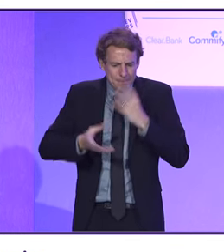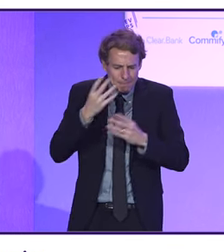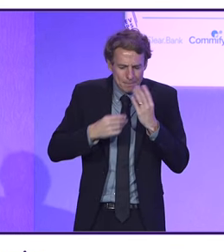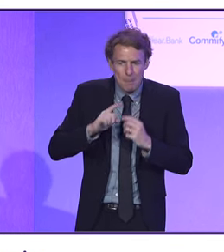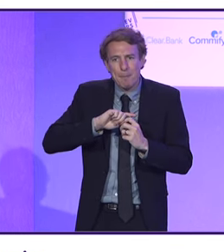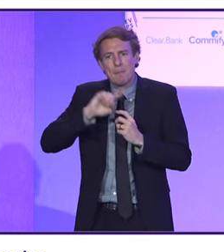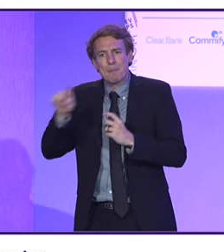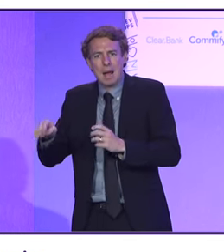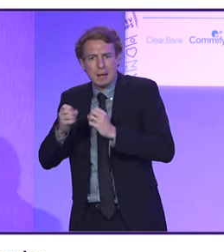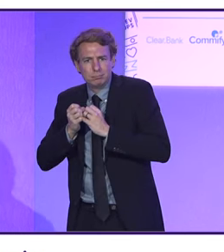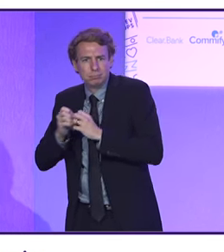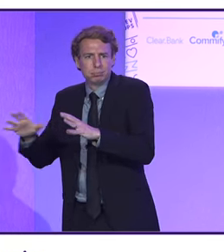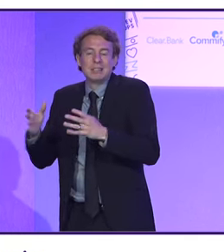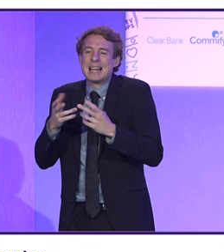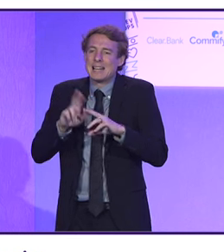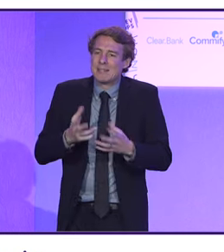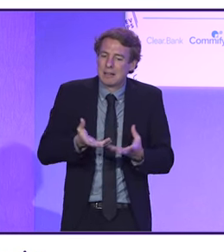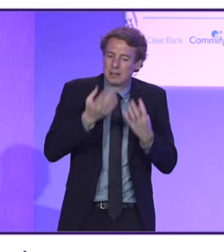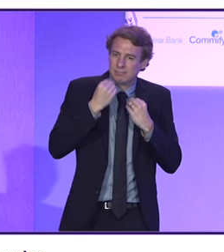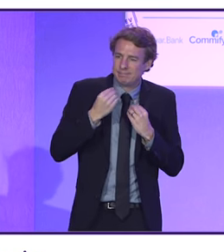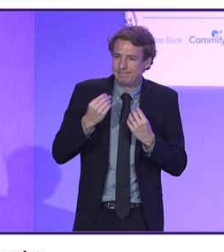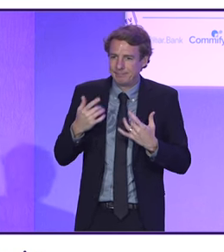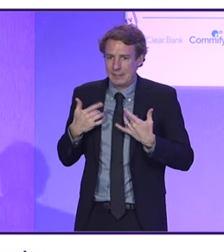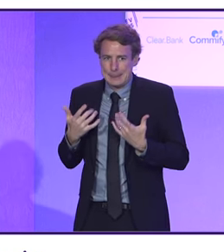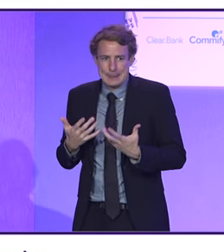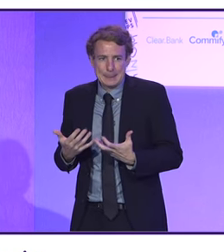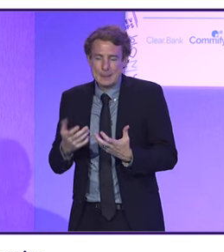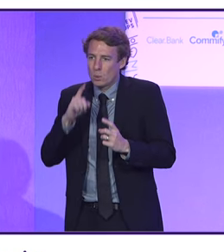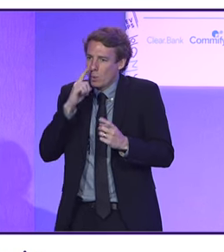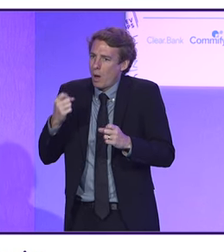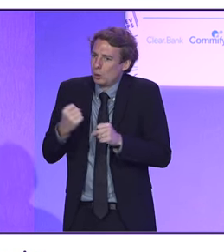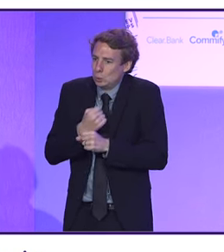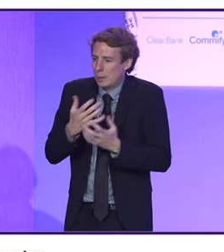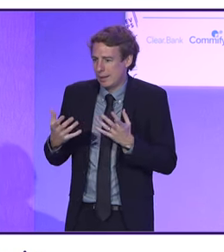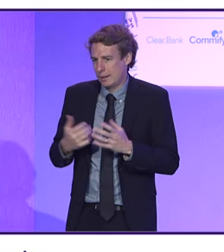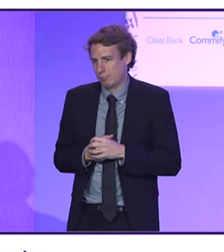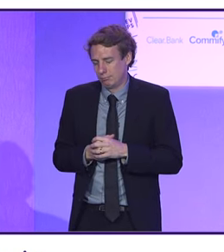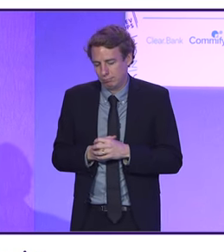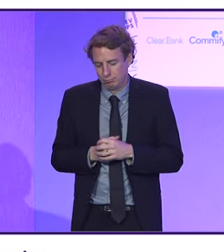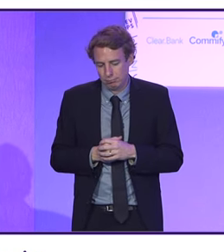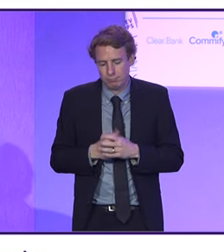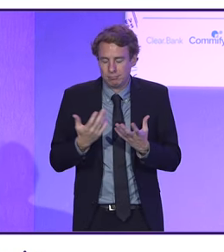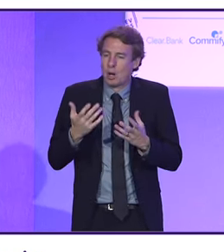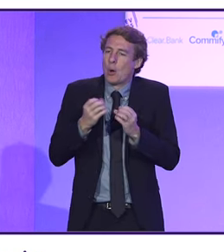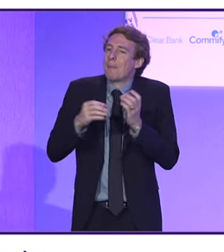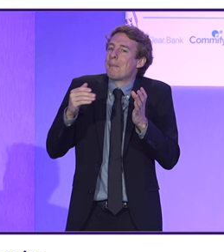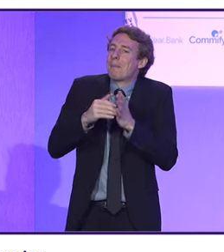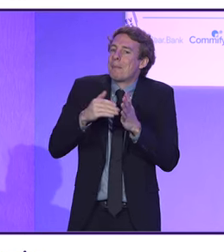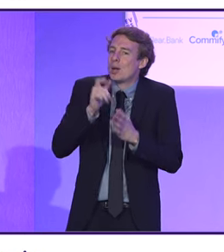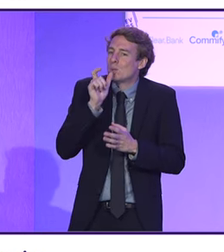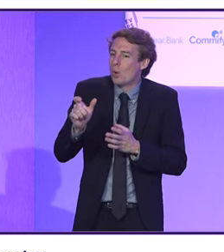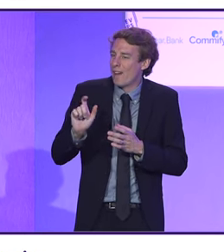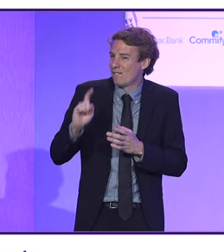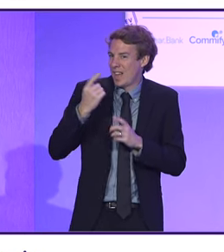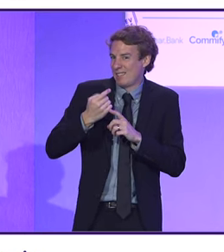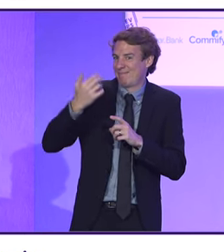we'll touch on that at the end as well. Unfortunately, to get started breaking down these buzzwords, we have to go back to the most original buzzword,